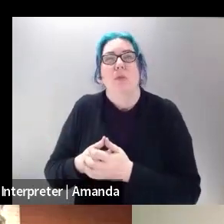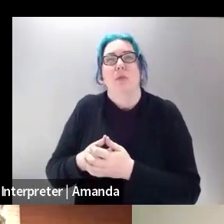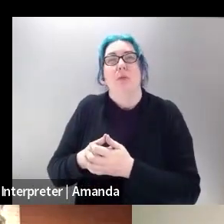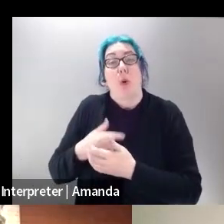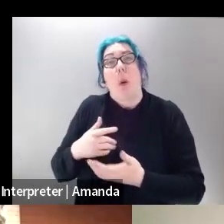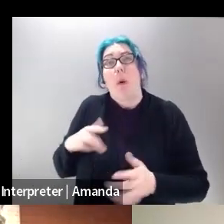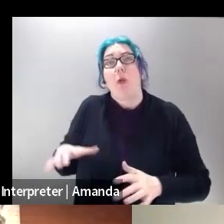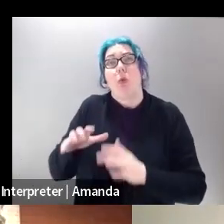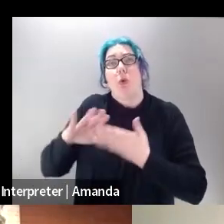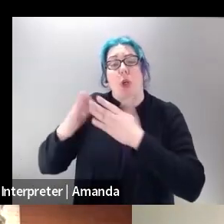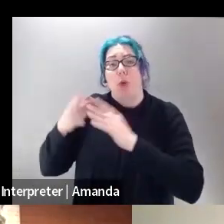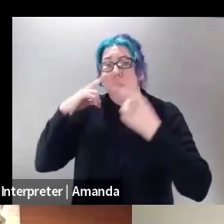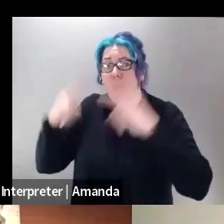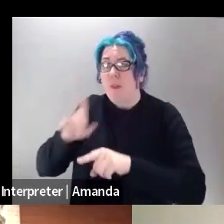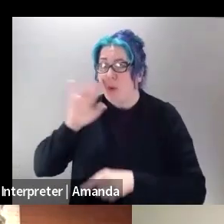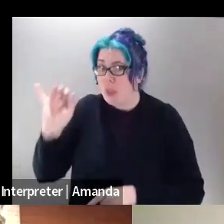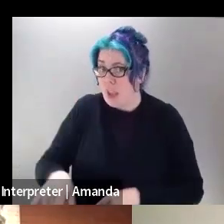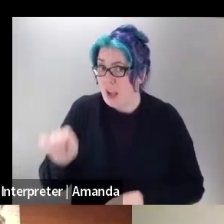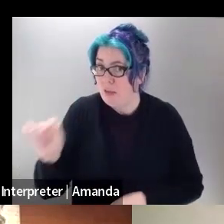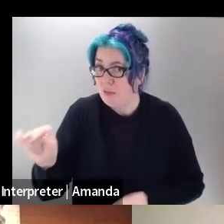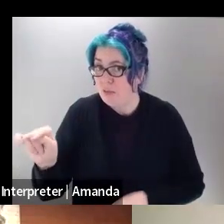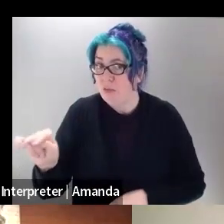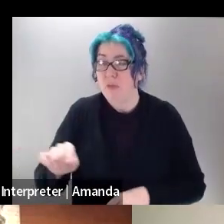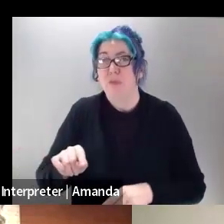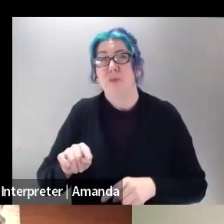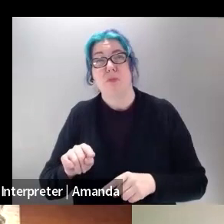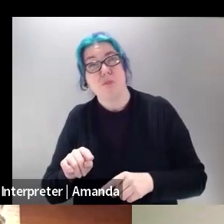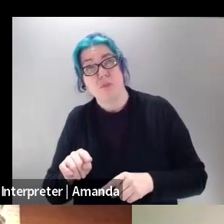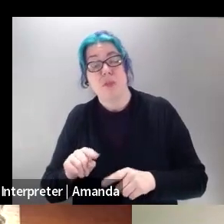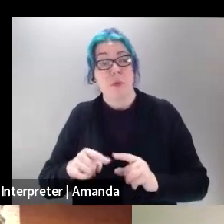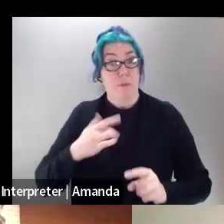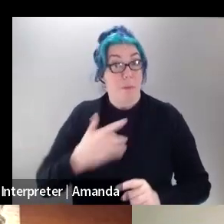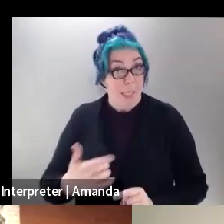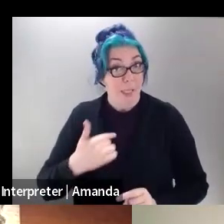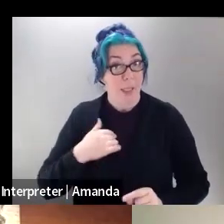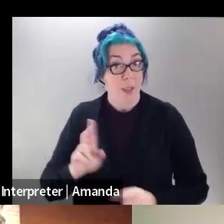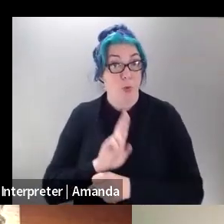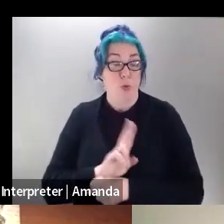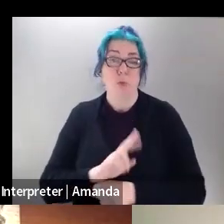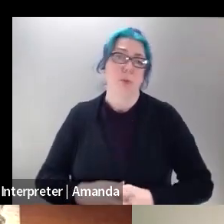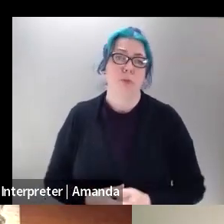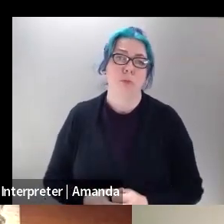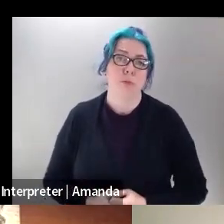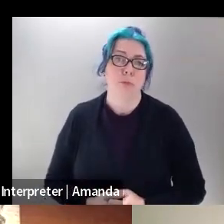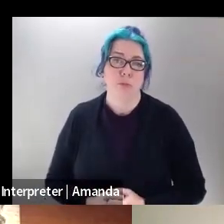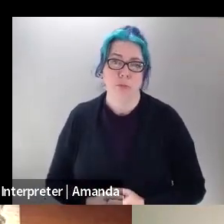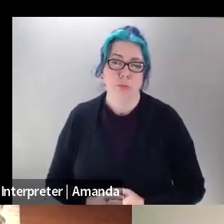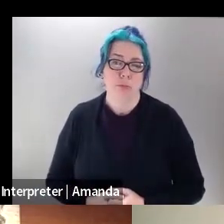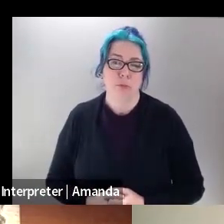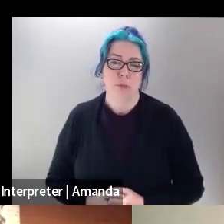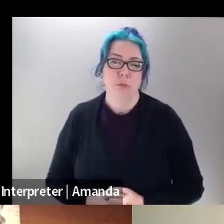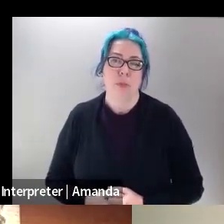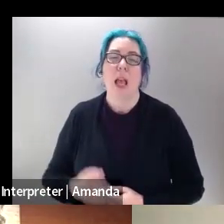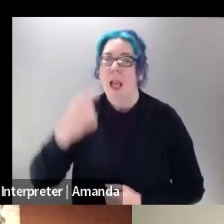like, that's the extent to which I have had experience with room agreements. I think part of the reason why I'm on